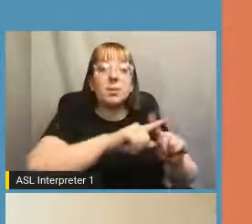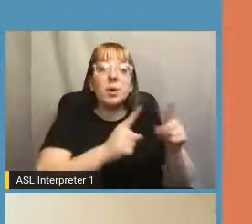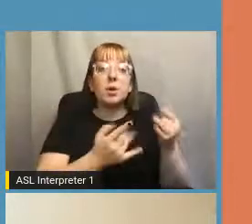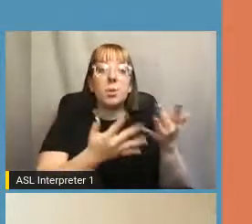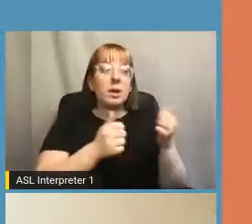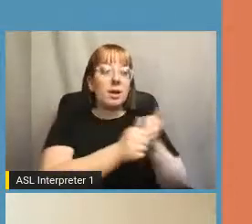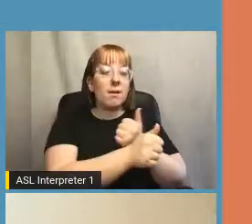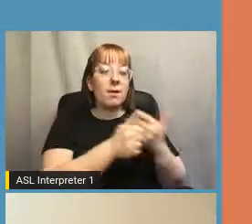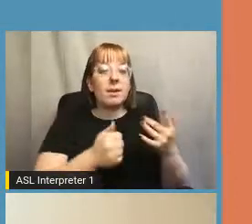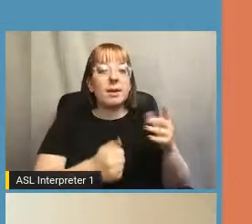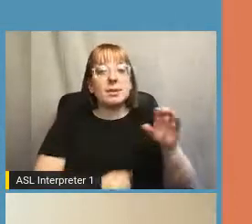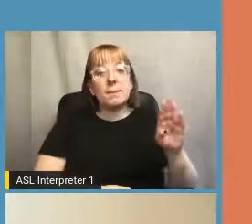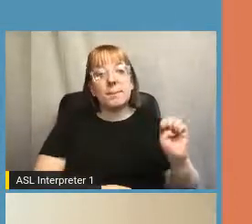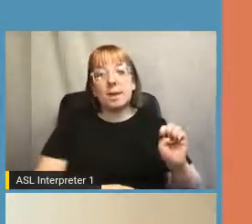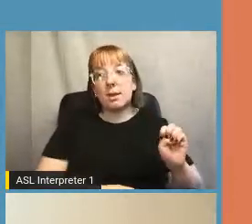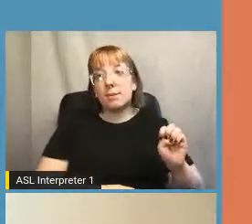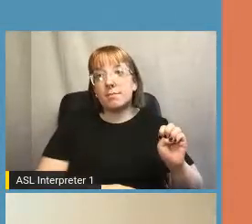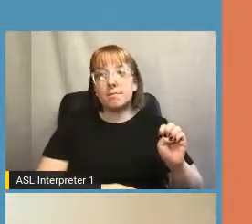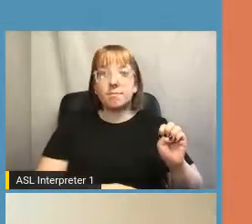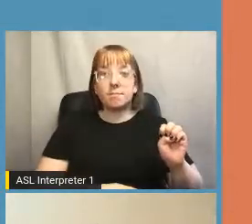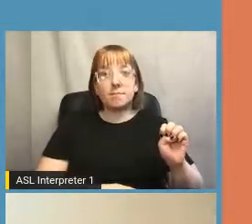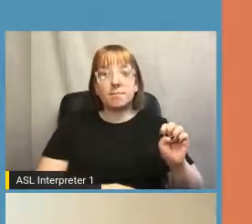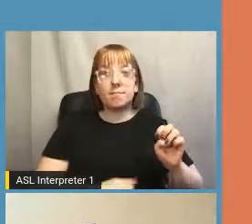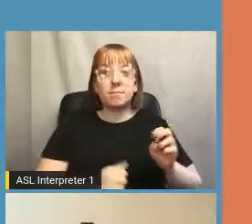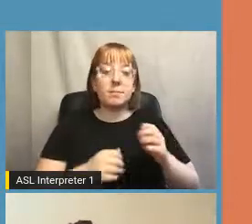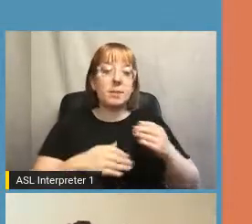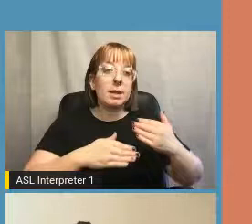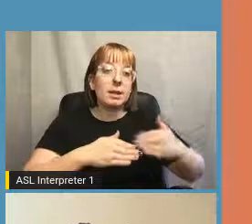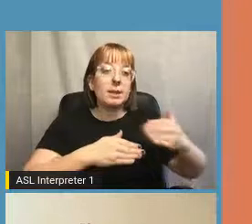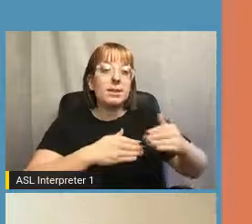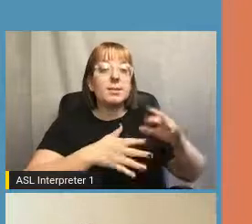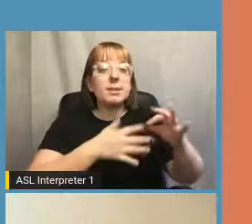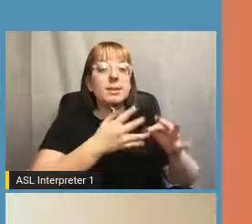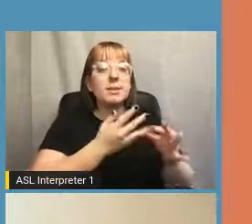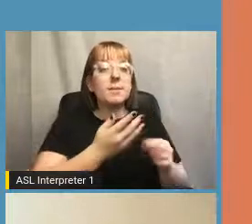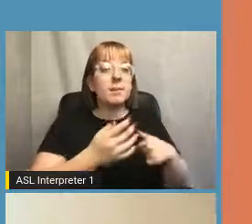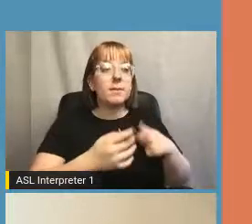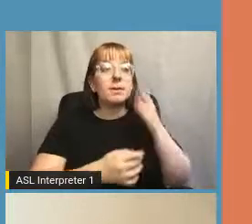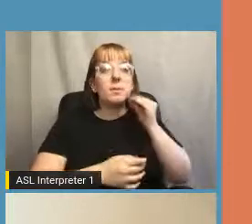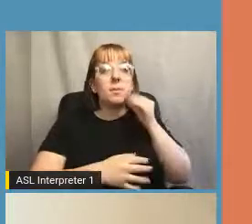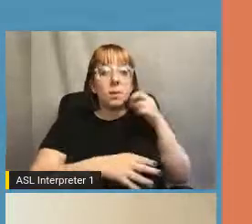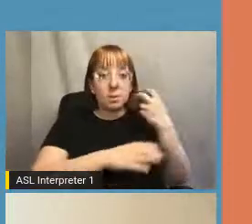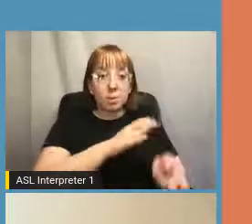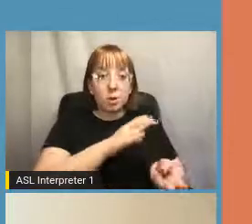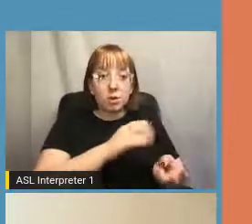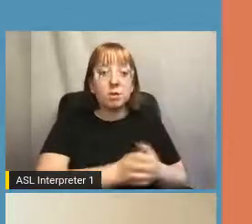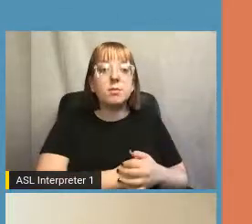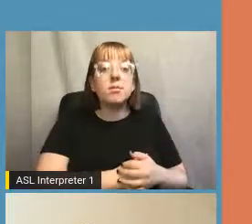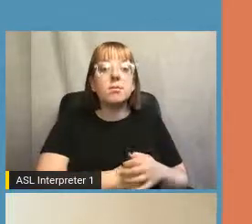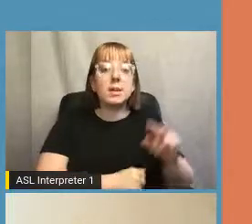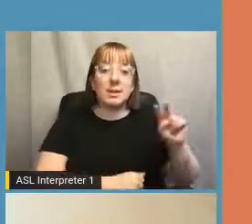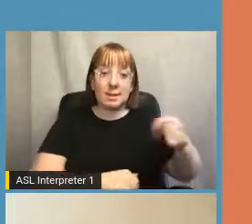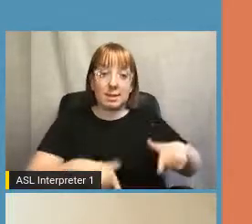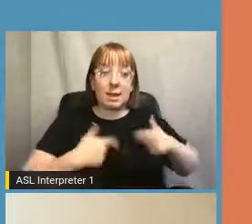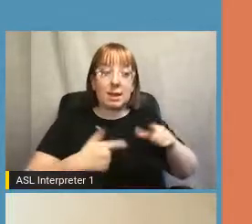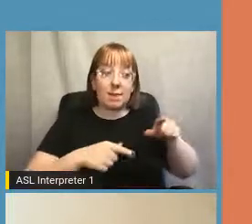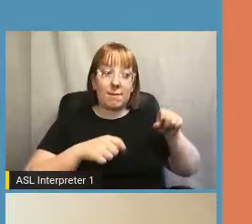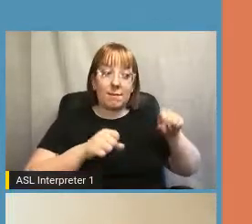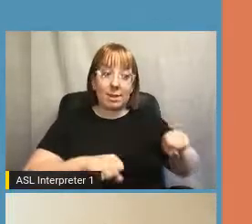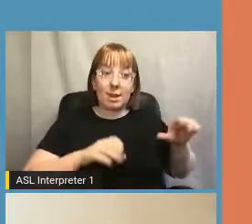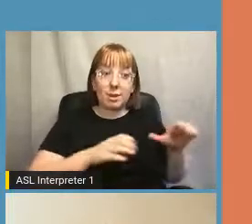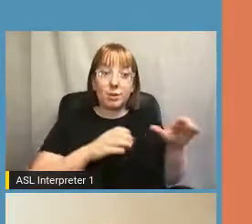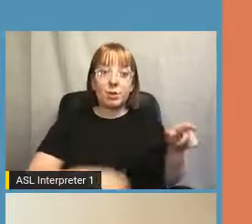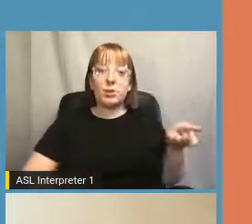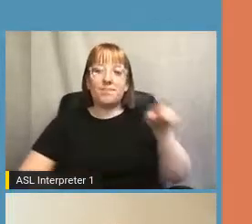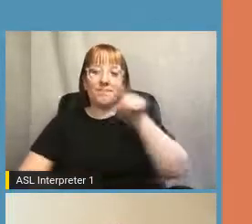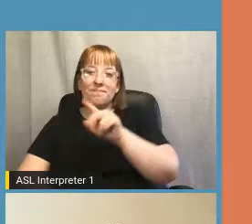be, you have a series of objects you could walk through to experience some immersion, you could do that in Second Life as opposed to Kunst